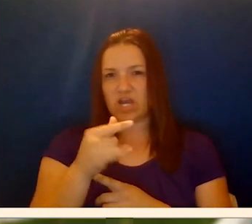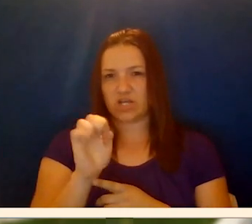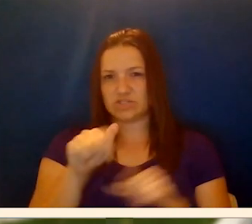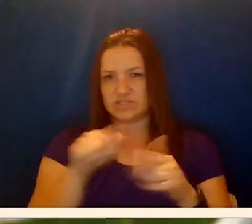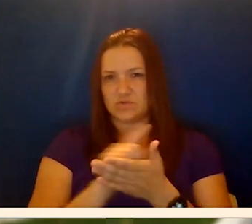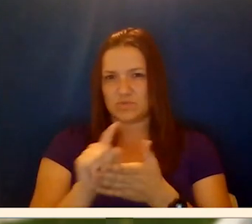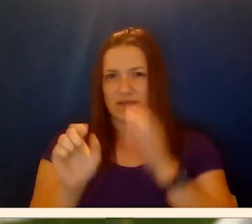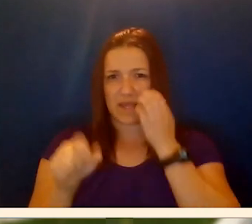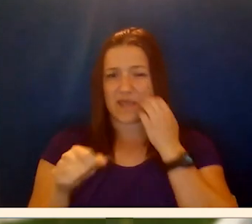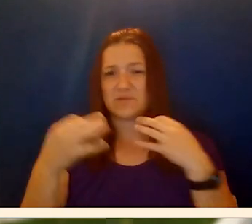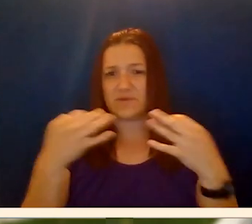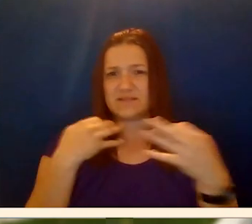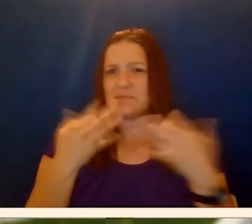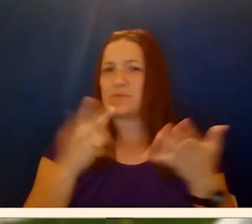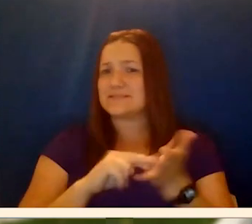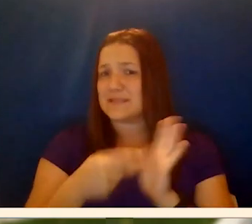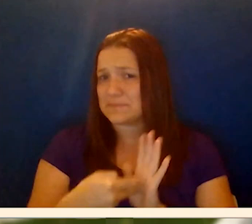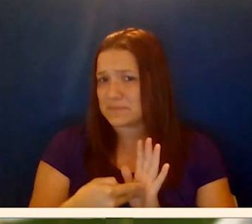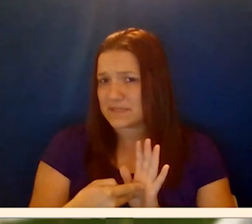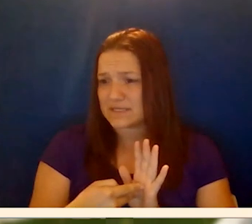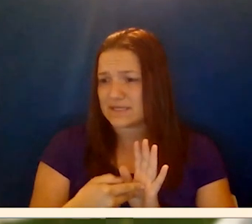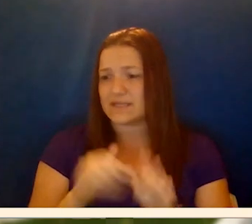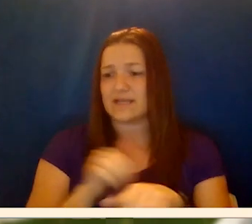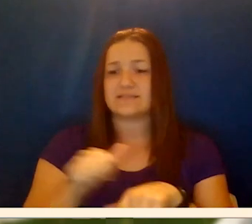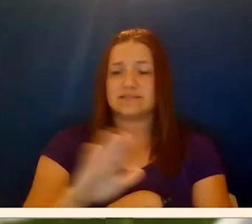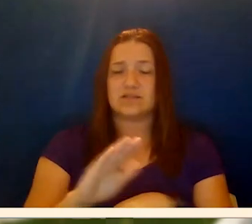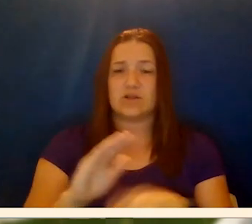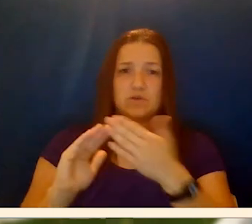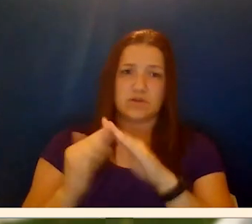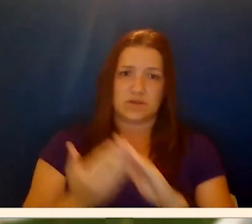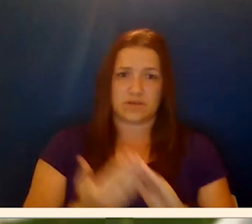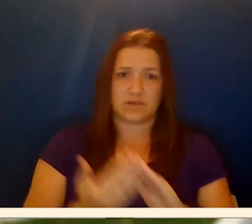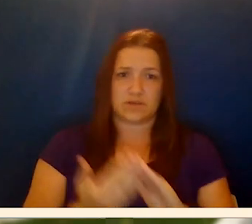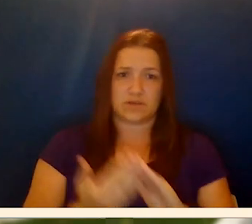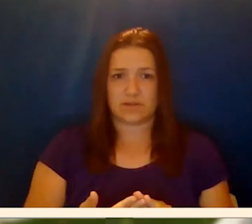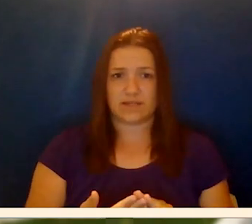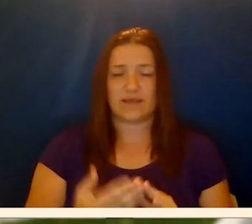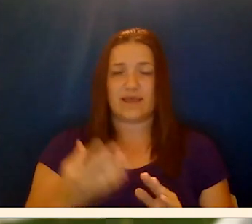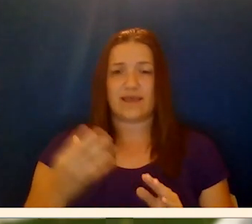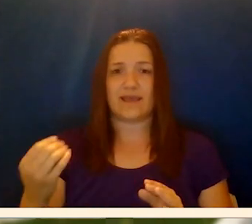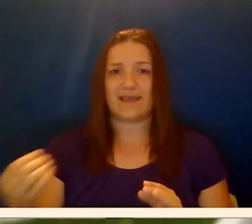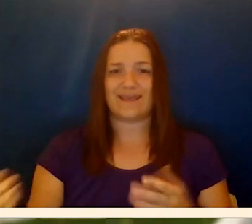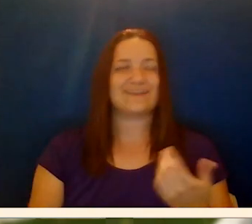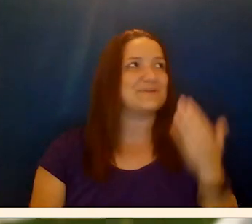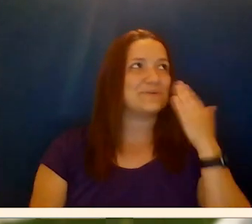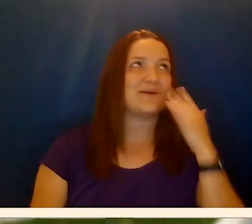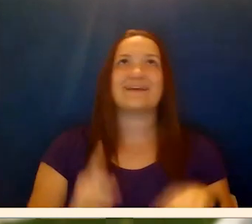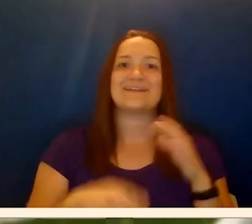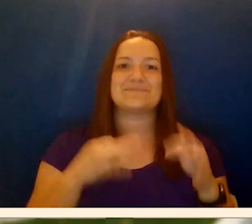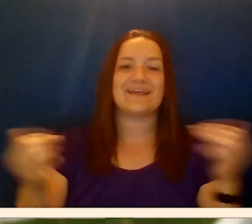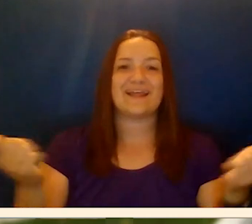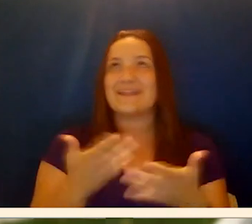just briefly explain what does that mean? I sent it out to all of our community engagement participants, and Deborah, you know I can't explain